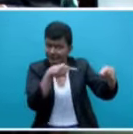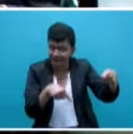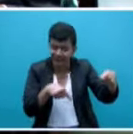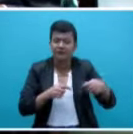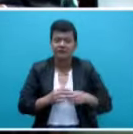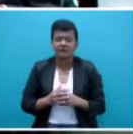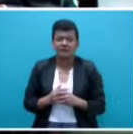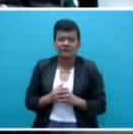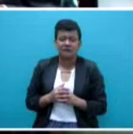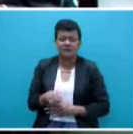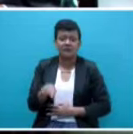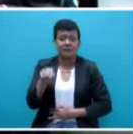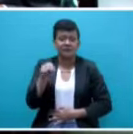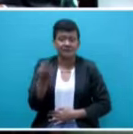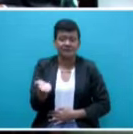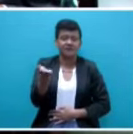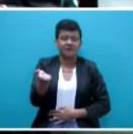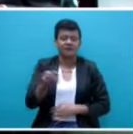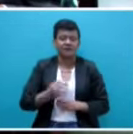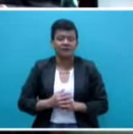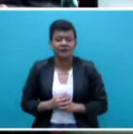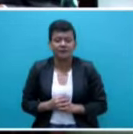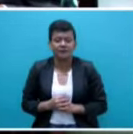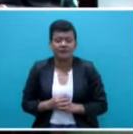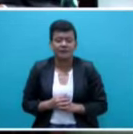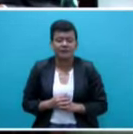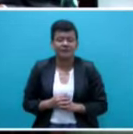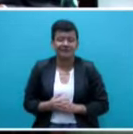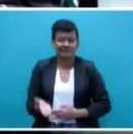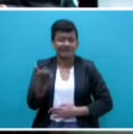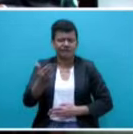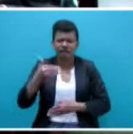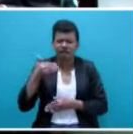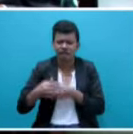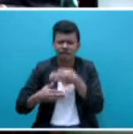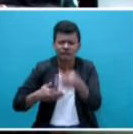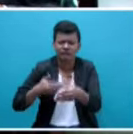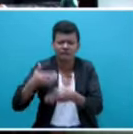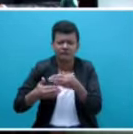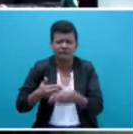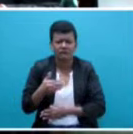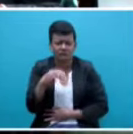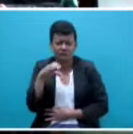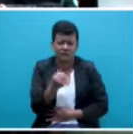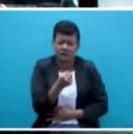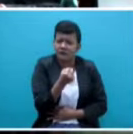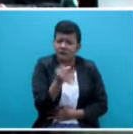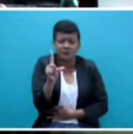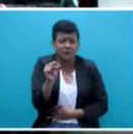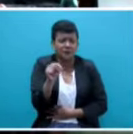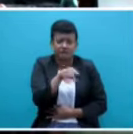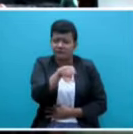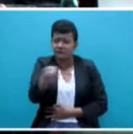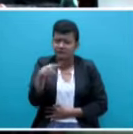the lapsed bills must be reinstated and restored to the order paper. Mr. Speaker, sir, the Parliament needs to approve this motion so that it is